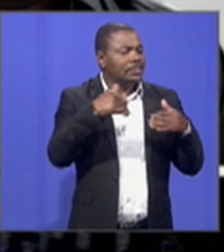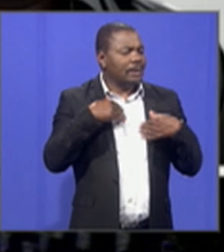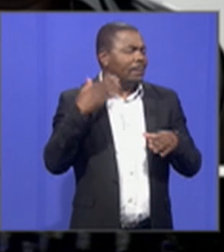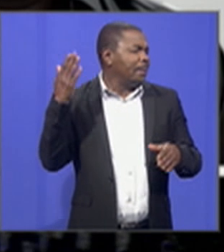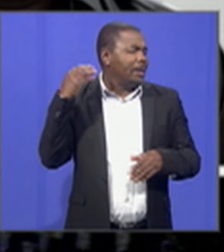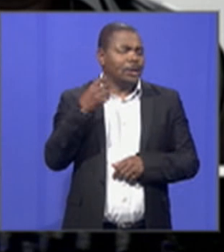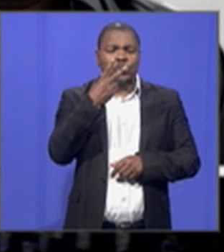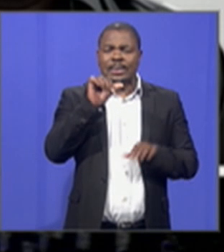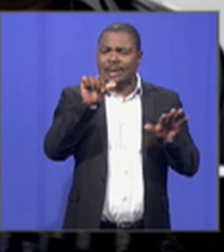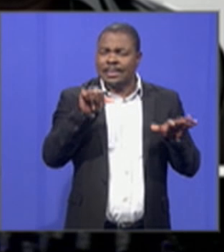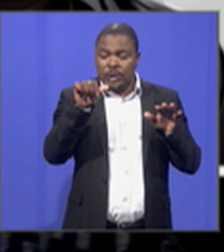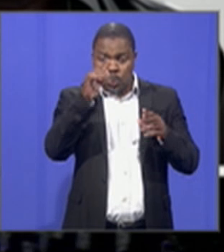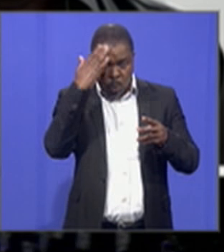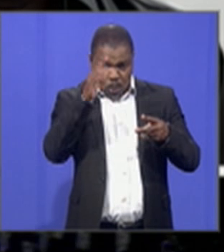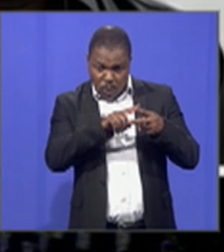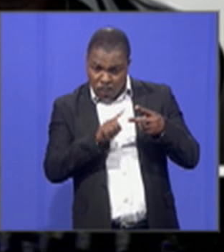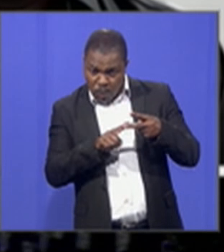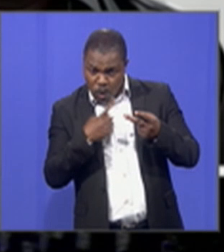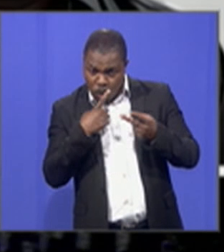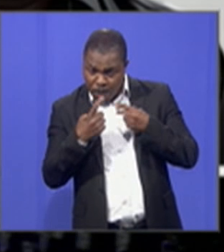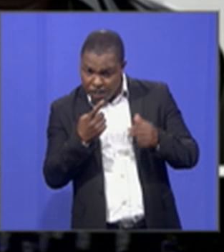le a tseba ka dillo tše pedi.